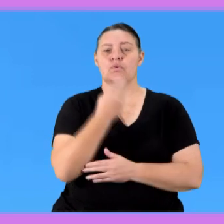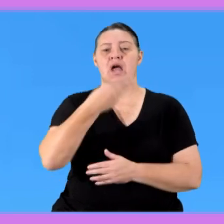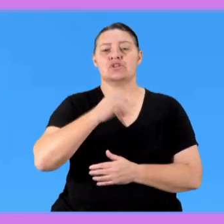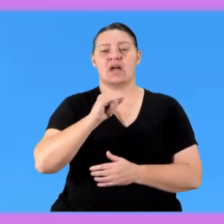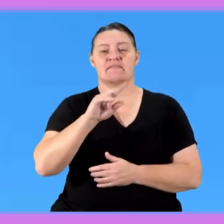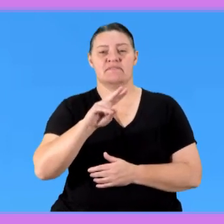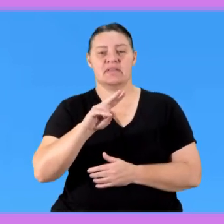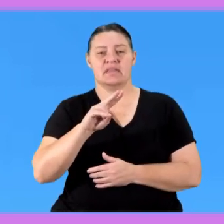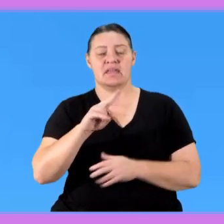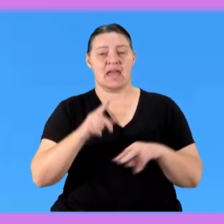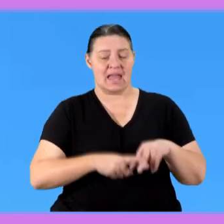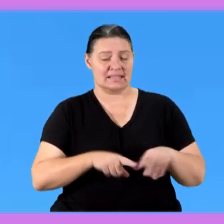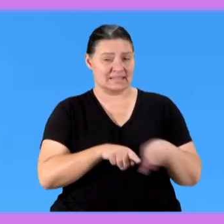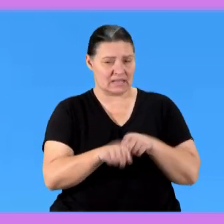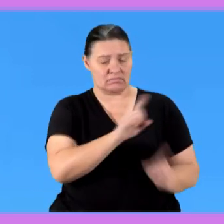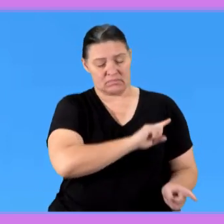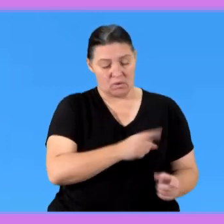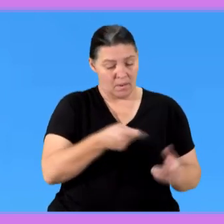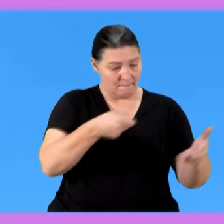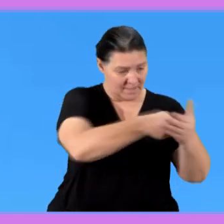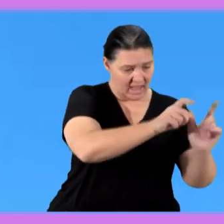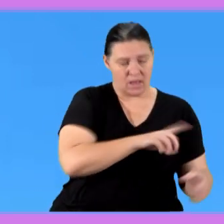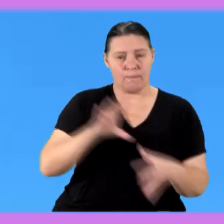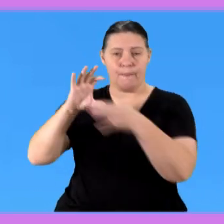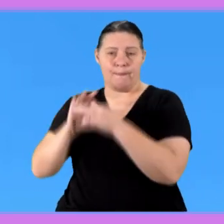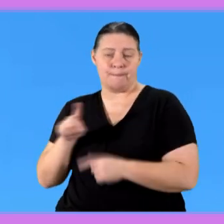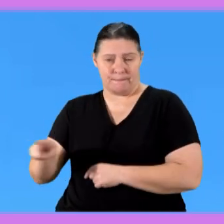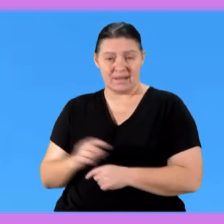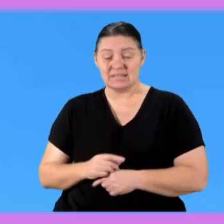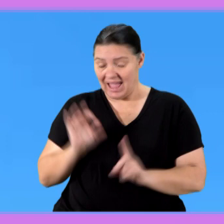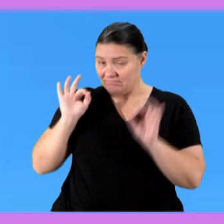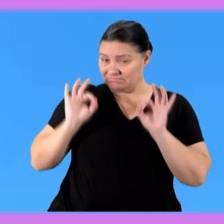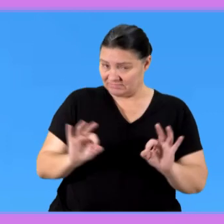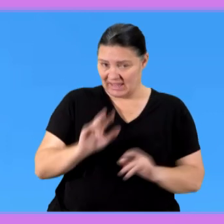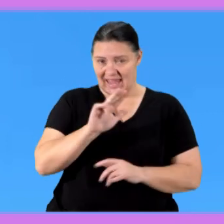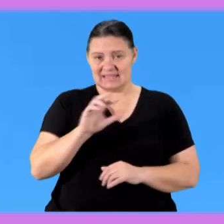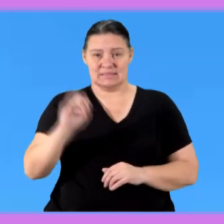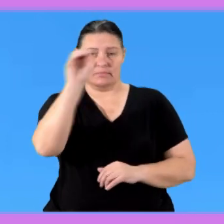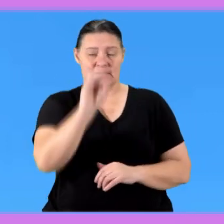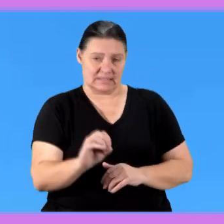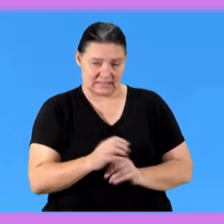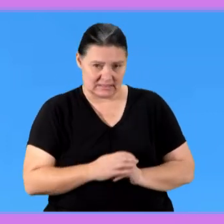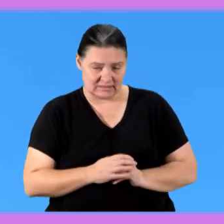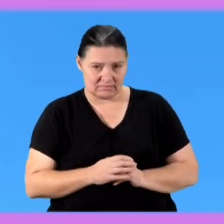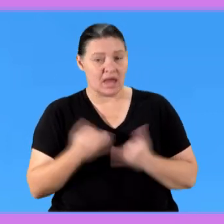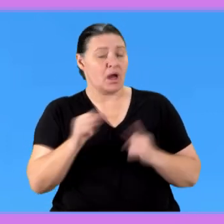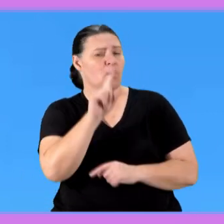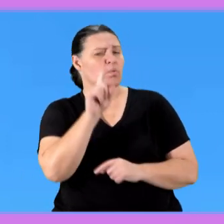have created a new HIV/AIDS test that you can take home. It claims to have 80%